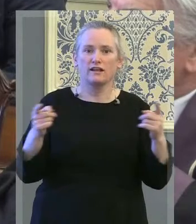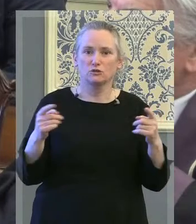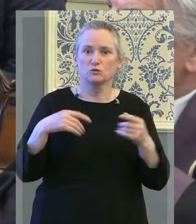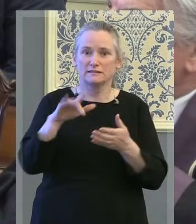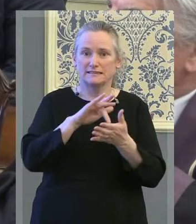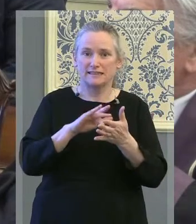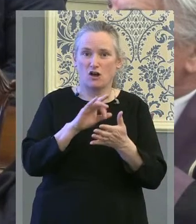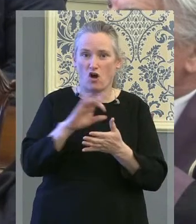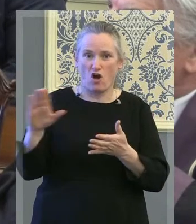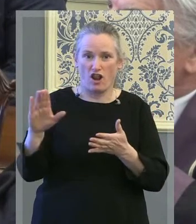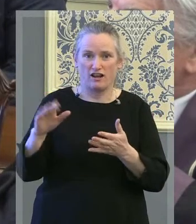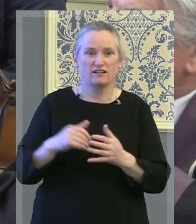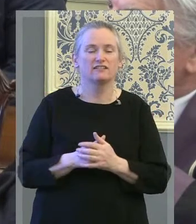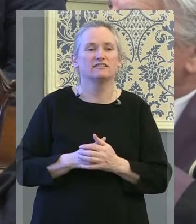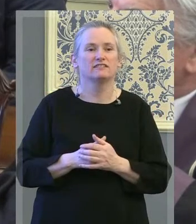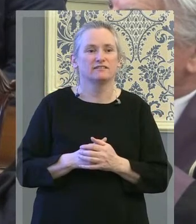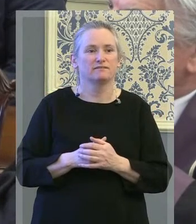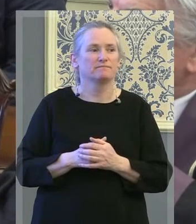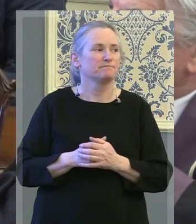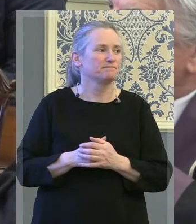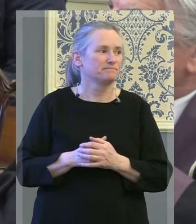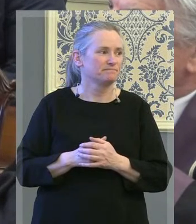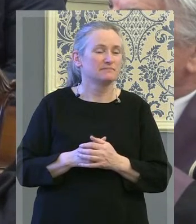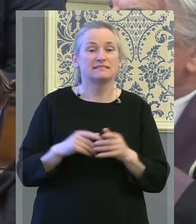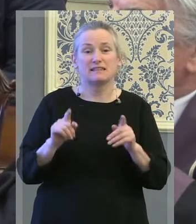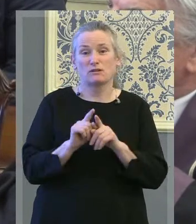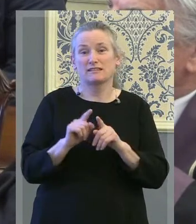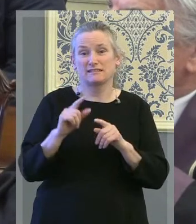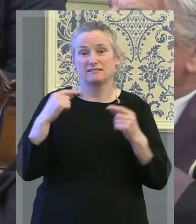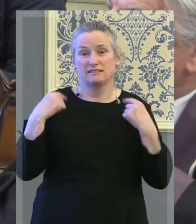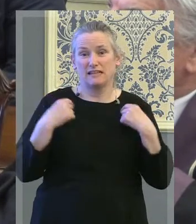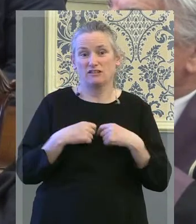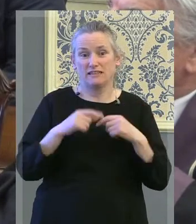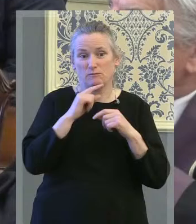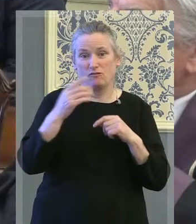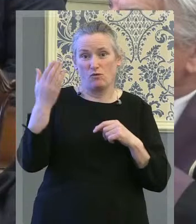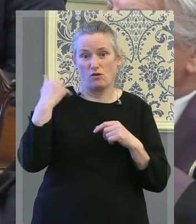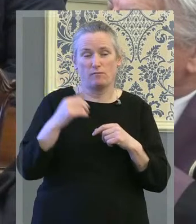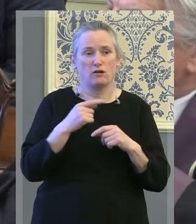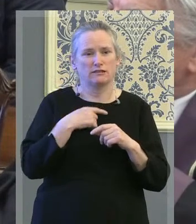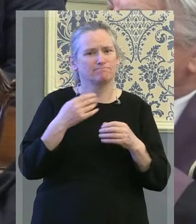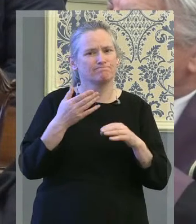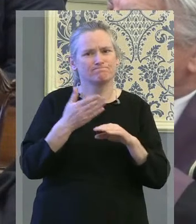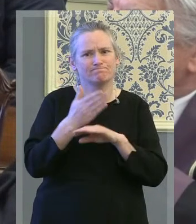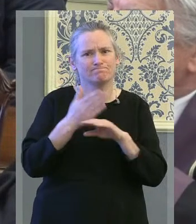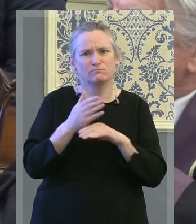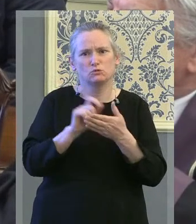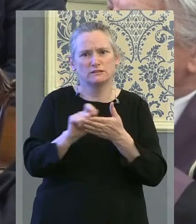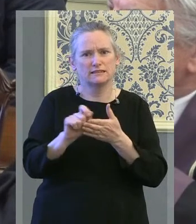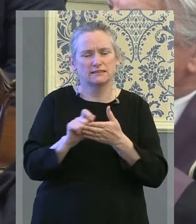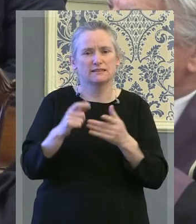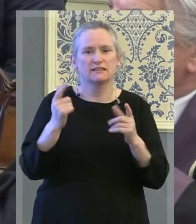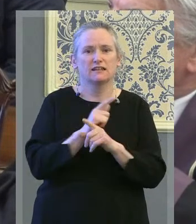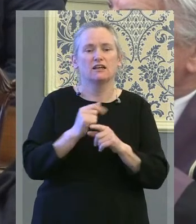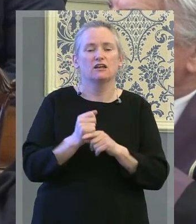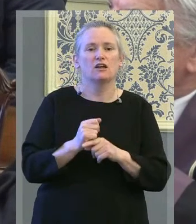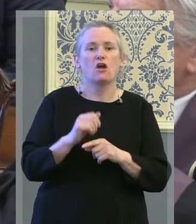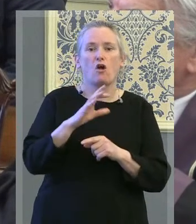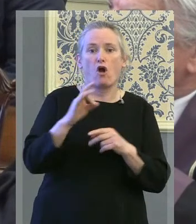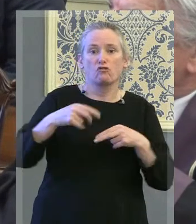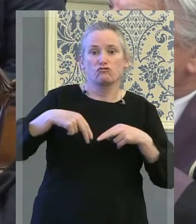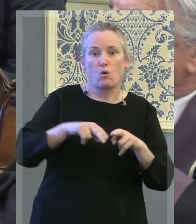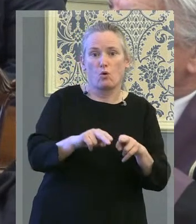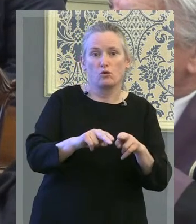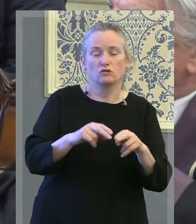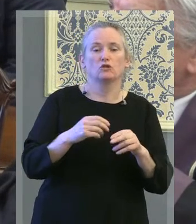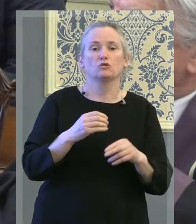Hall and I reiterate what was said previously in regards to Gilbert's illustrious career. From the Cork Road to the Royal